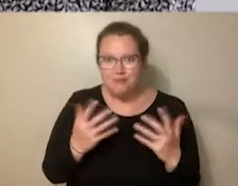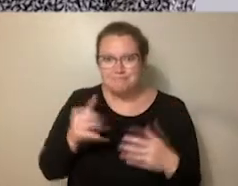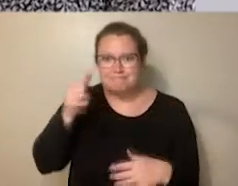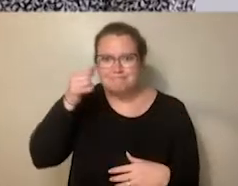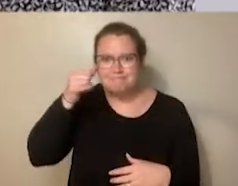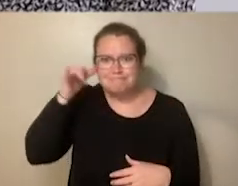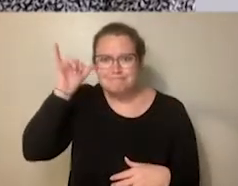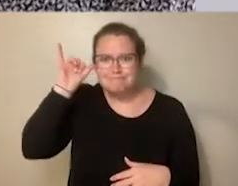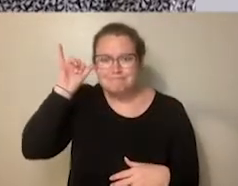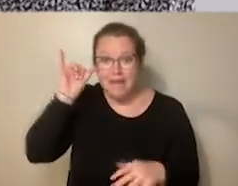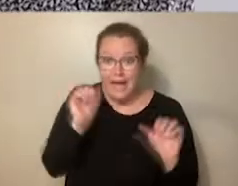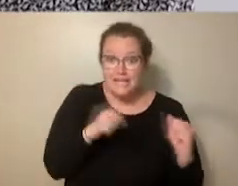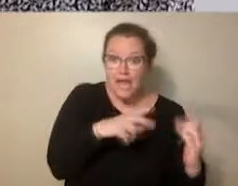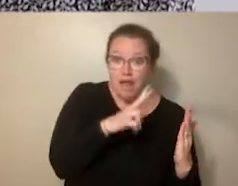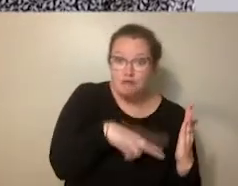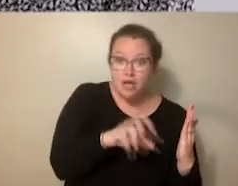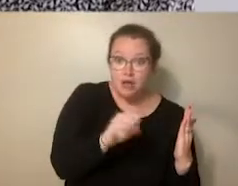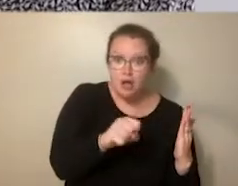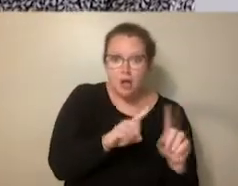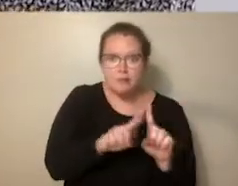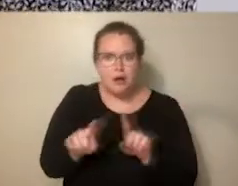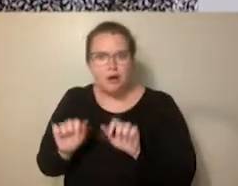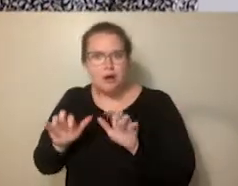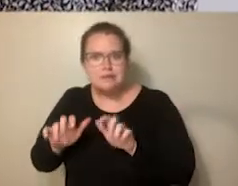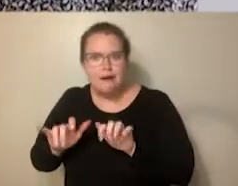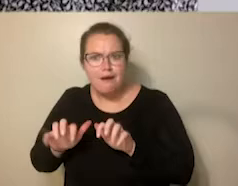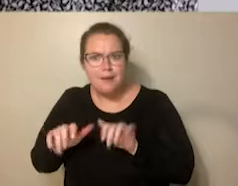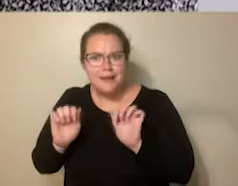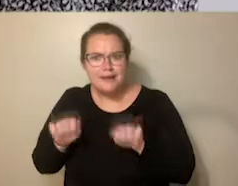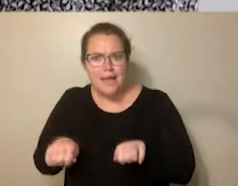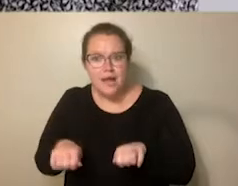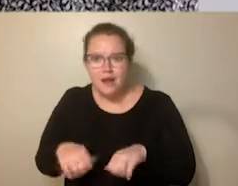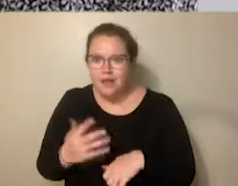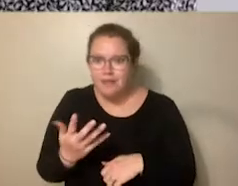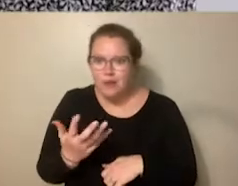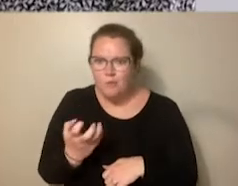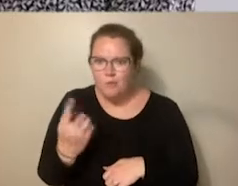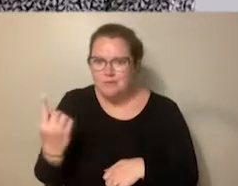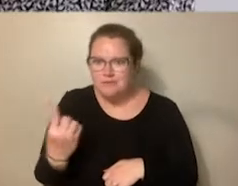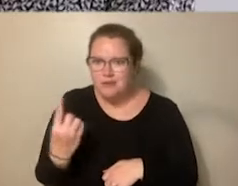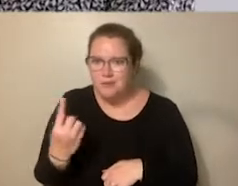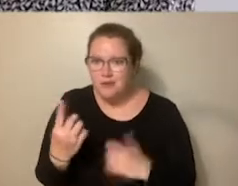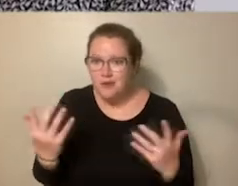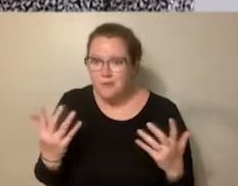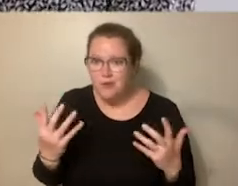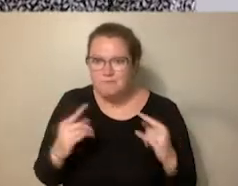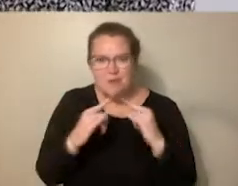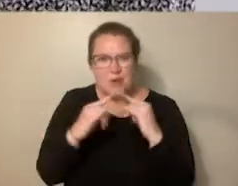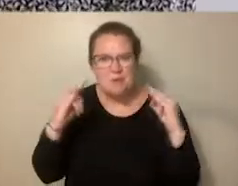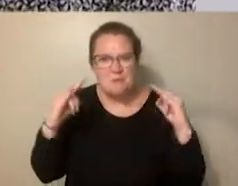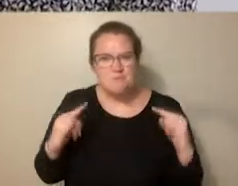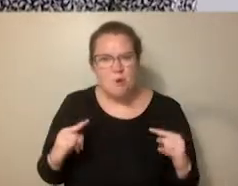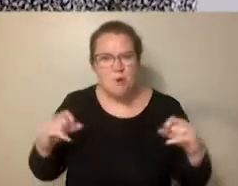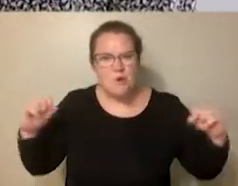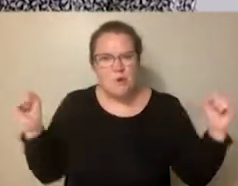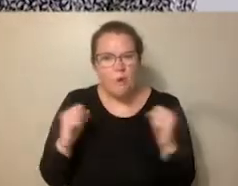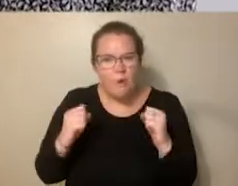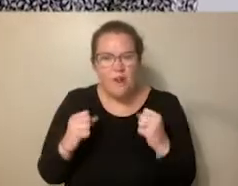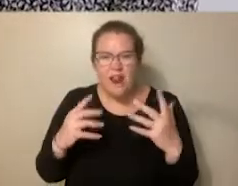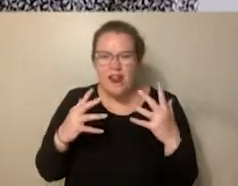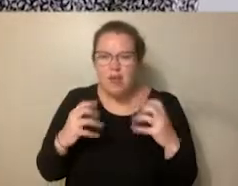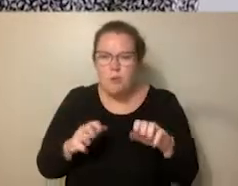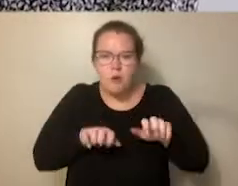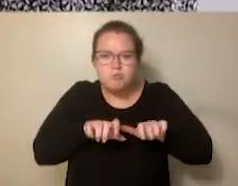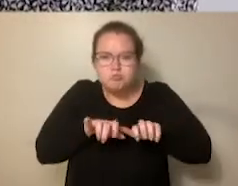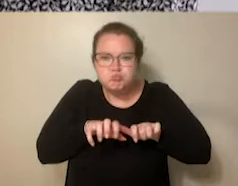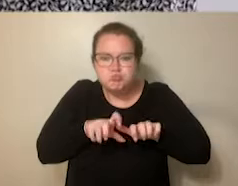only can they read, they can type, and they want something. Their barn is cold, so they want to type up some